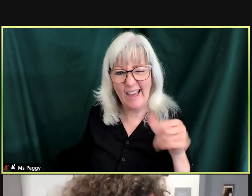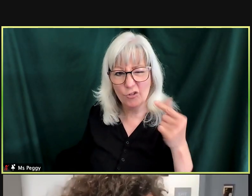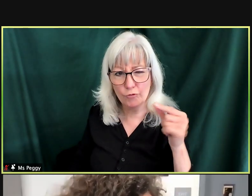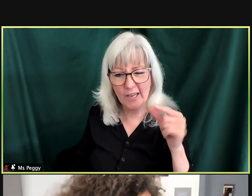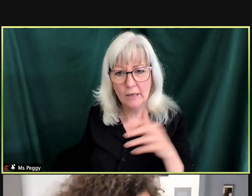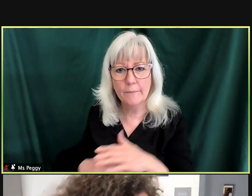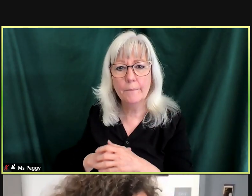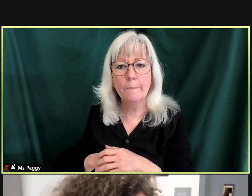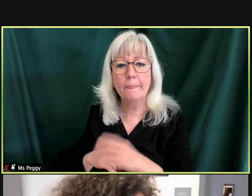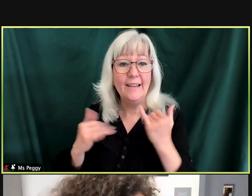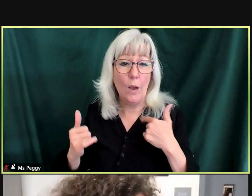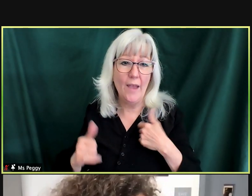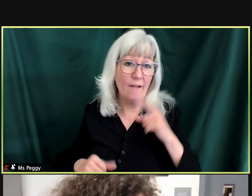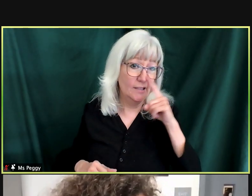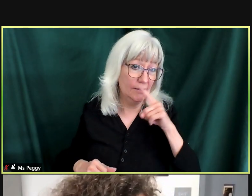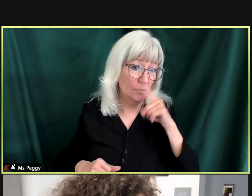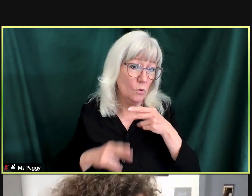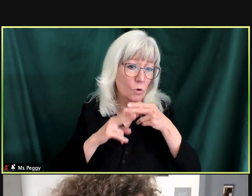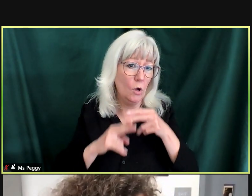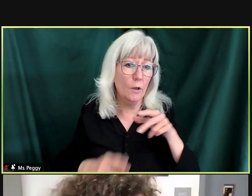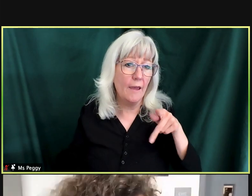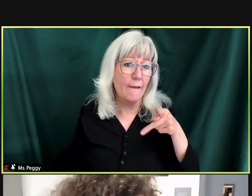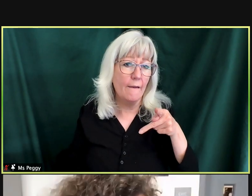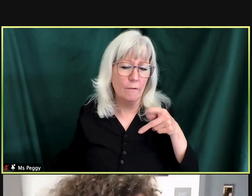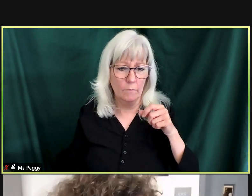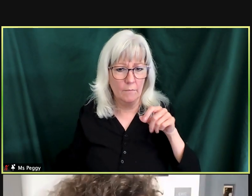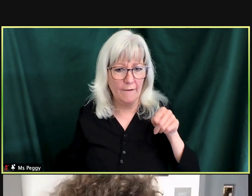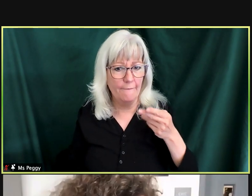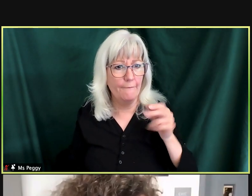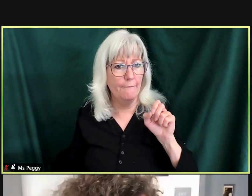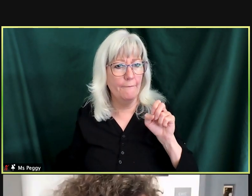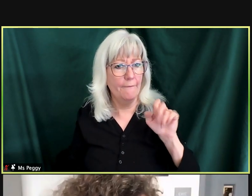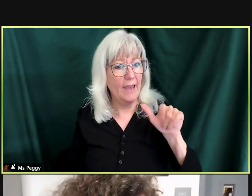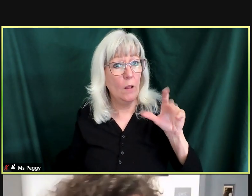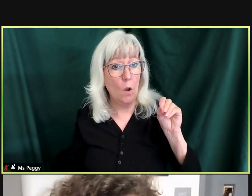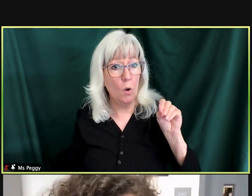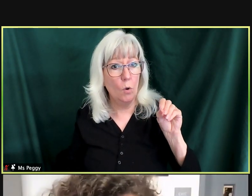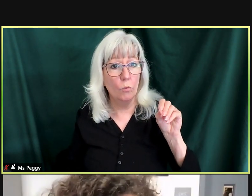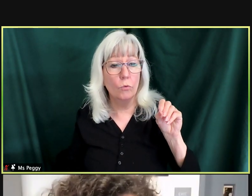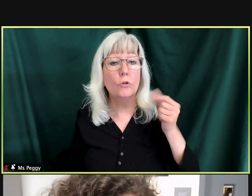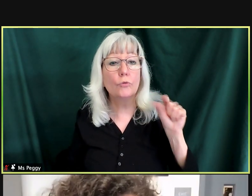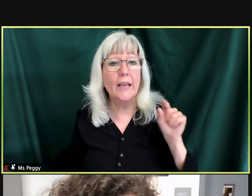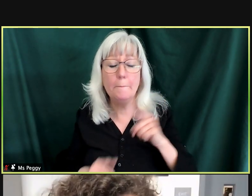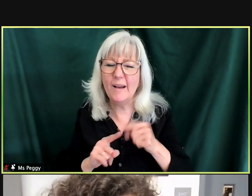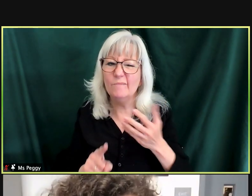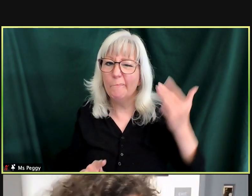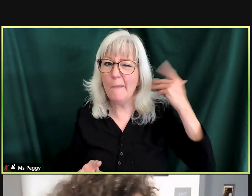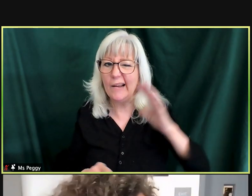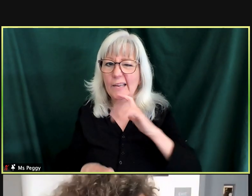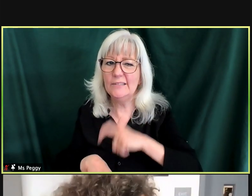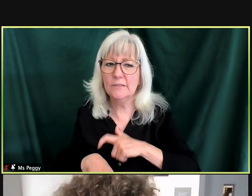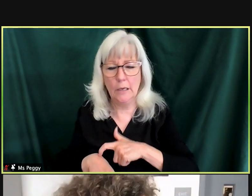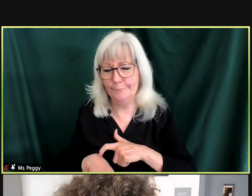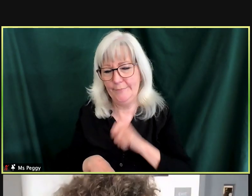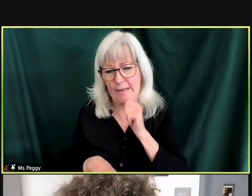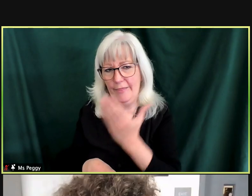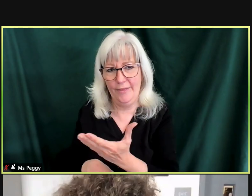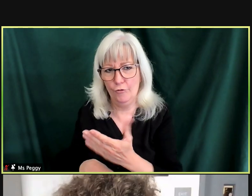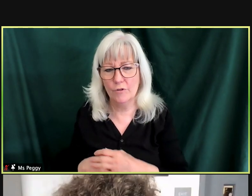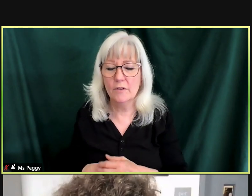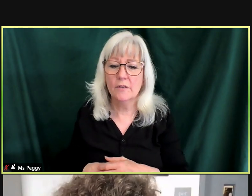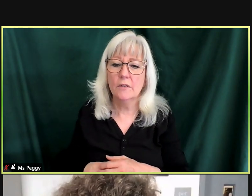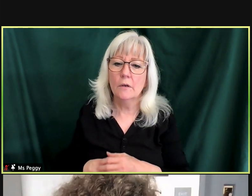We now have a synthetic one called phthalo green, but it didn't exist in his time. So what